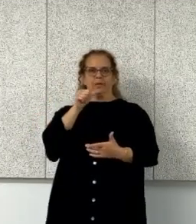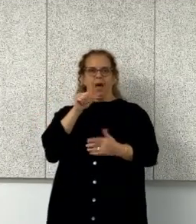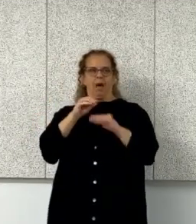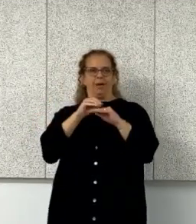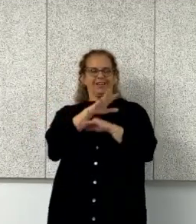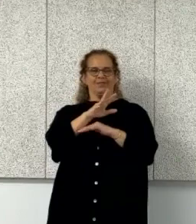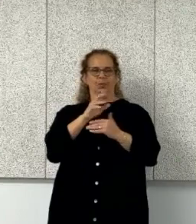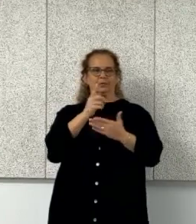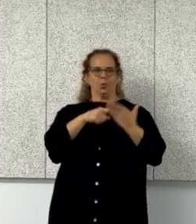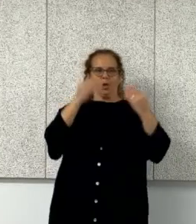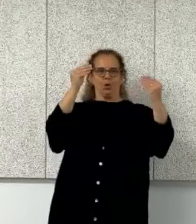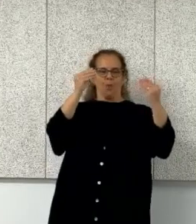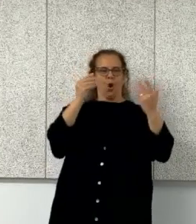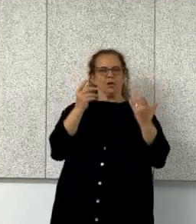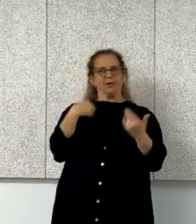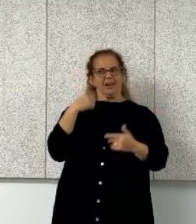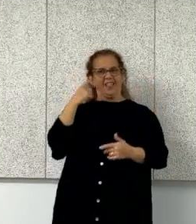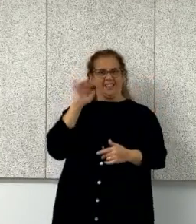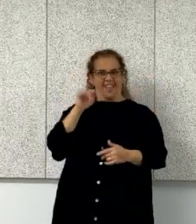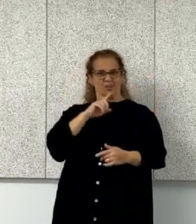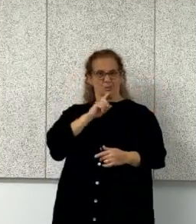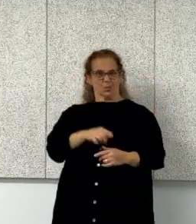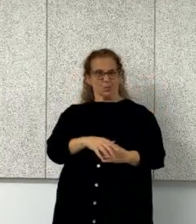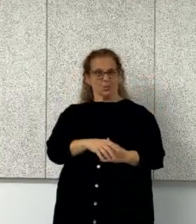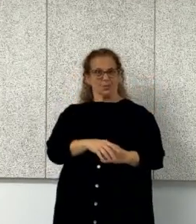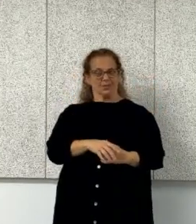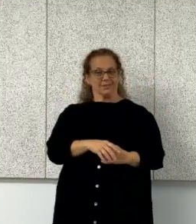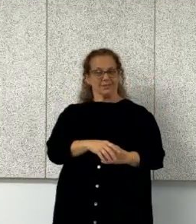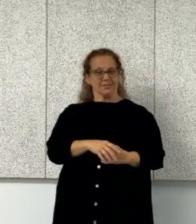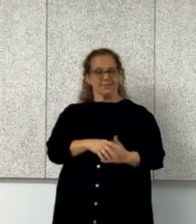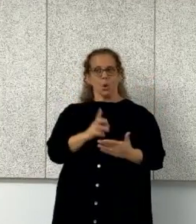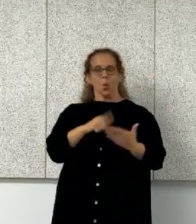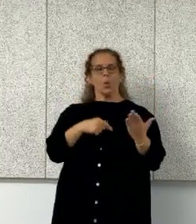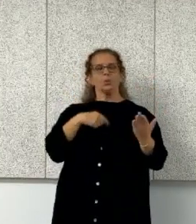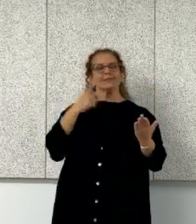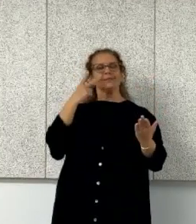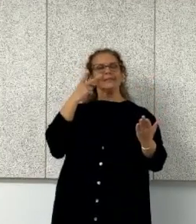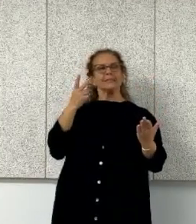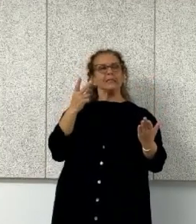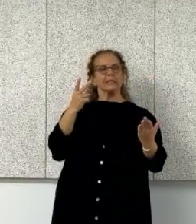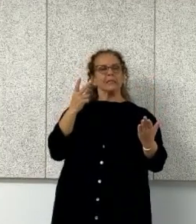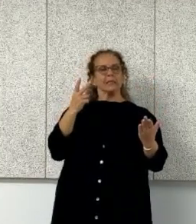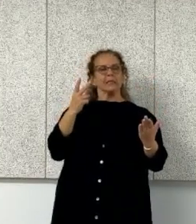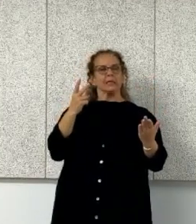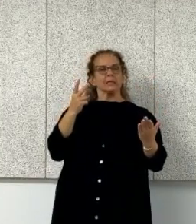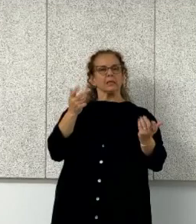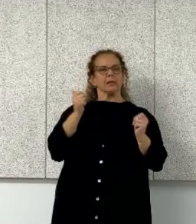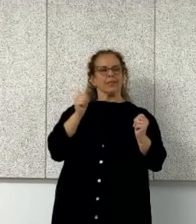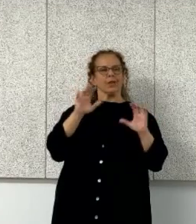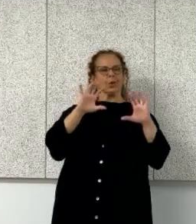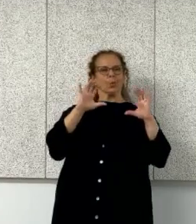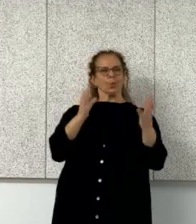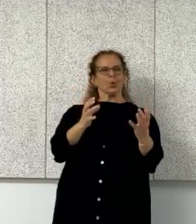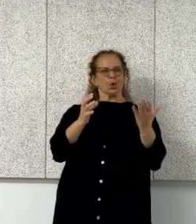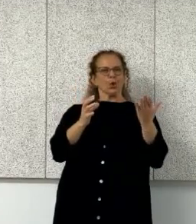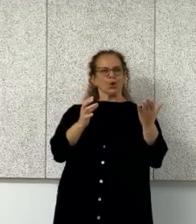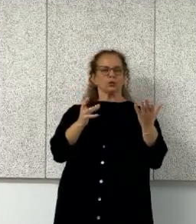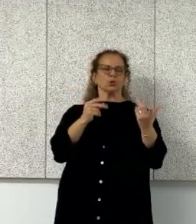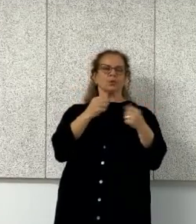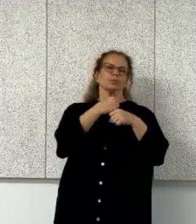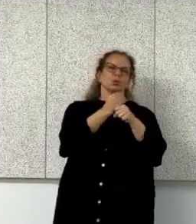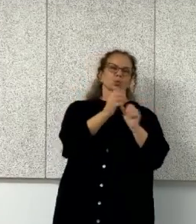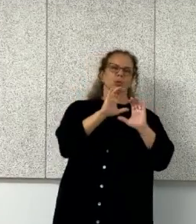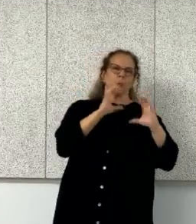most institutions, but I think a lot of organizations right now, we see this a lot in the presenting world and more so, increasingly so in the producing